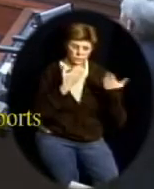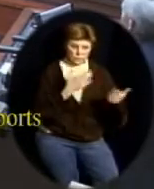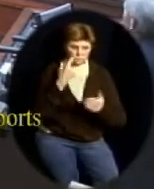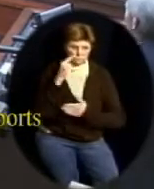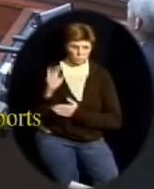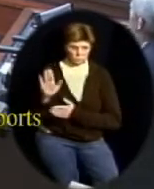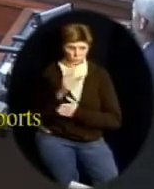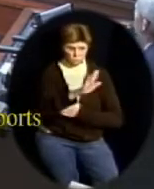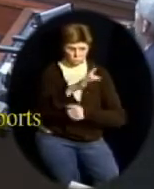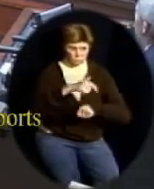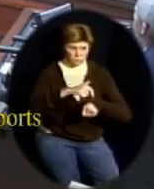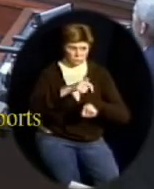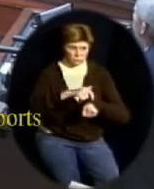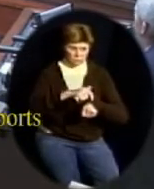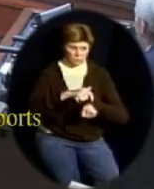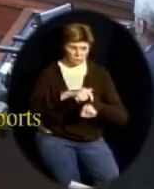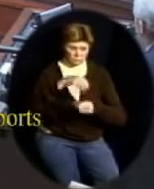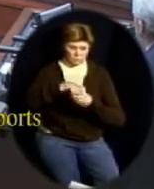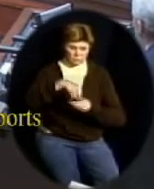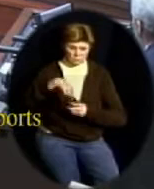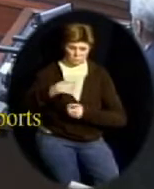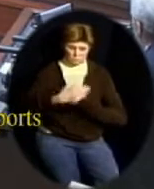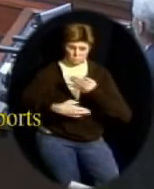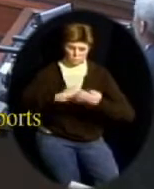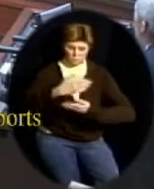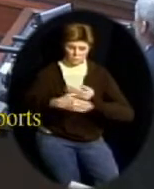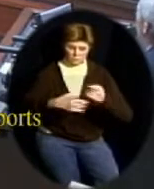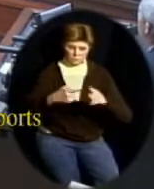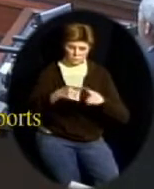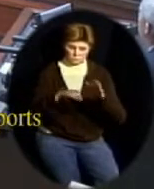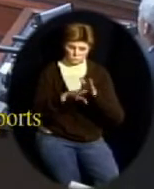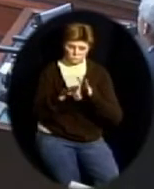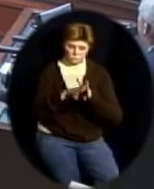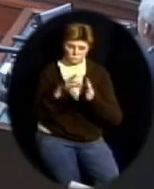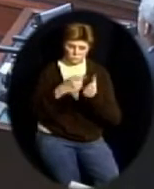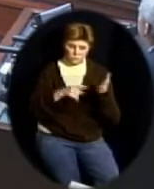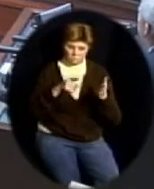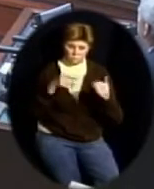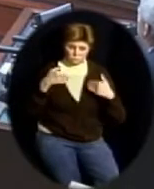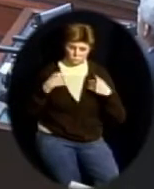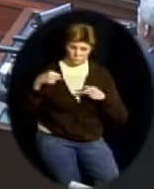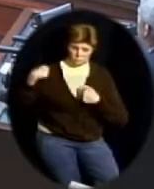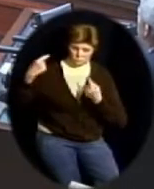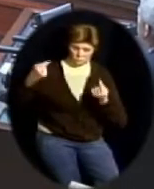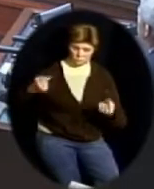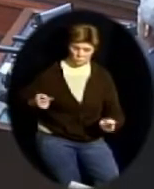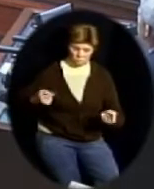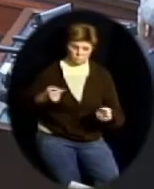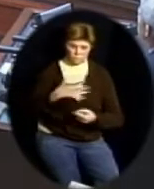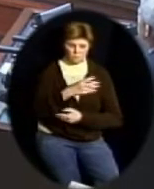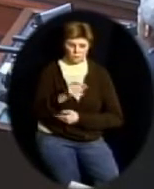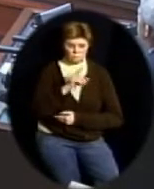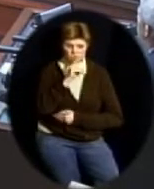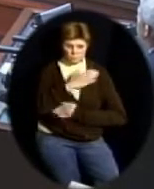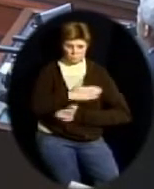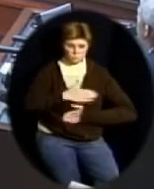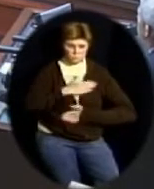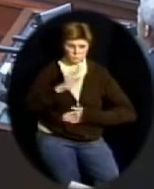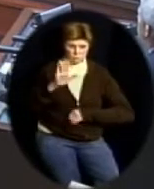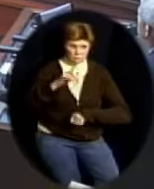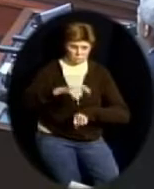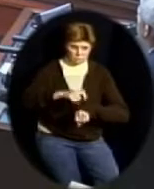this process to bring us to this point. Appreciate the board members' time, both at the meetings and